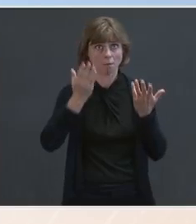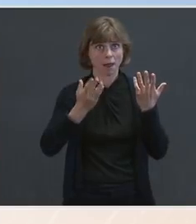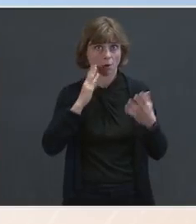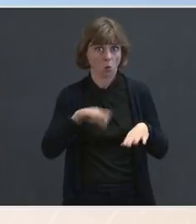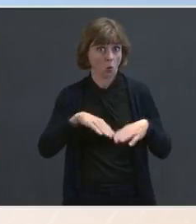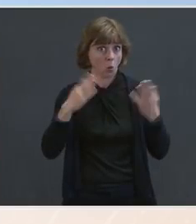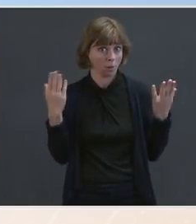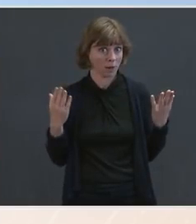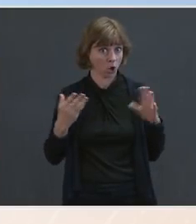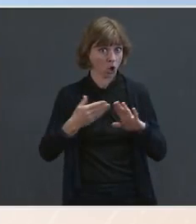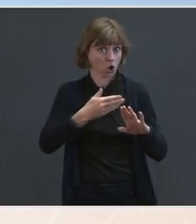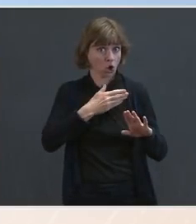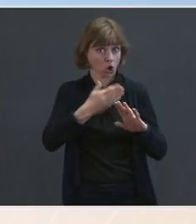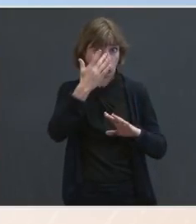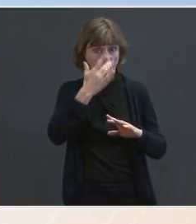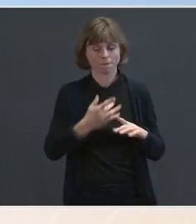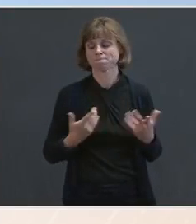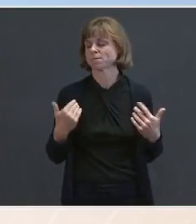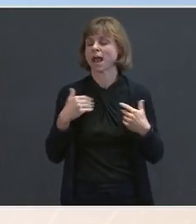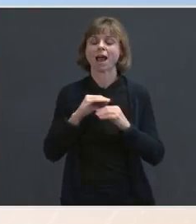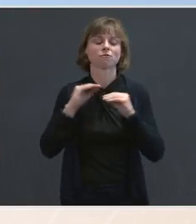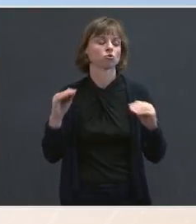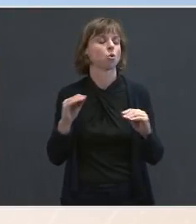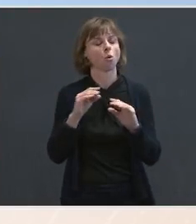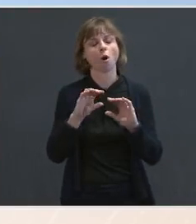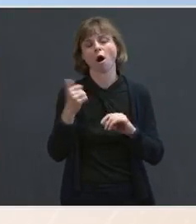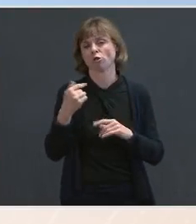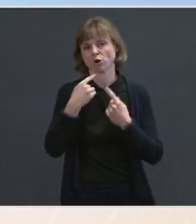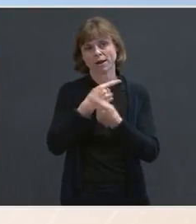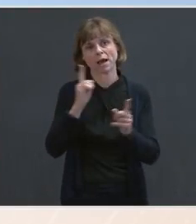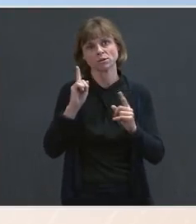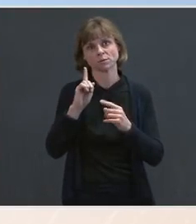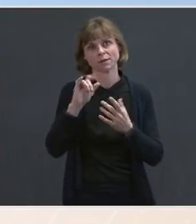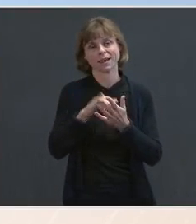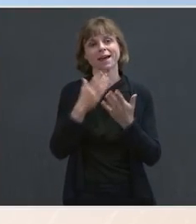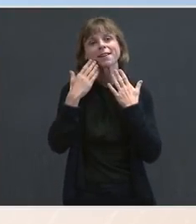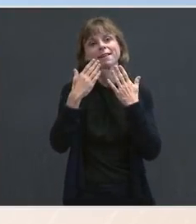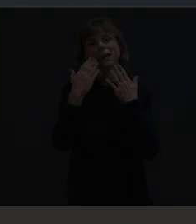prematurely? I don't have any other calls to read out for you at this point in time. Thanks so much, everyone.